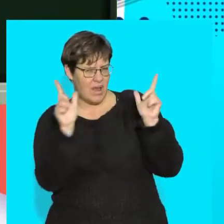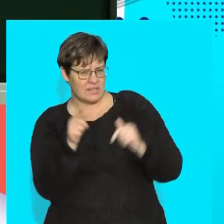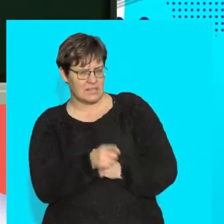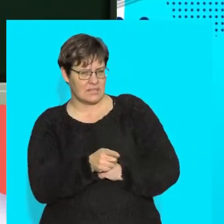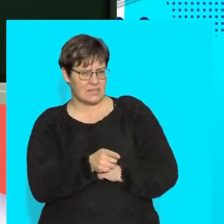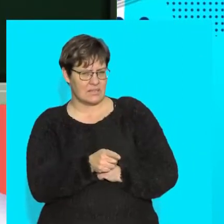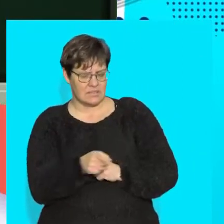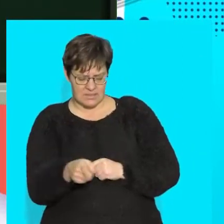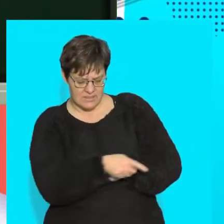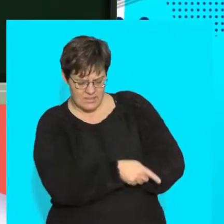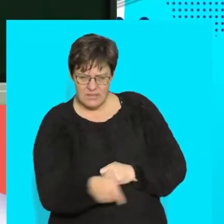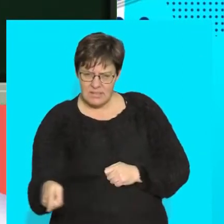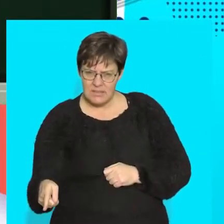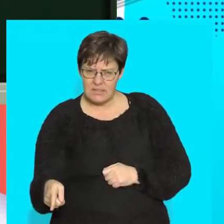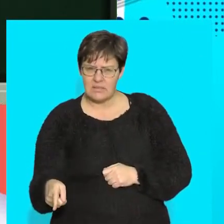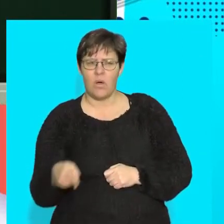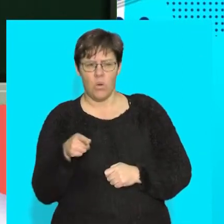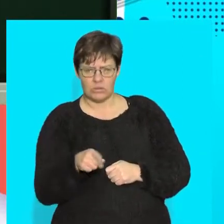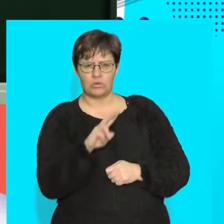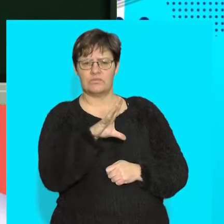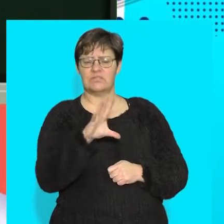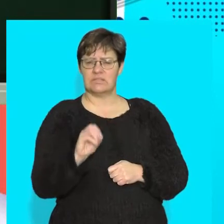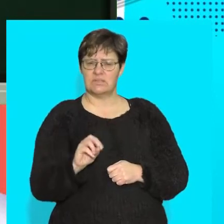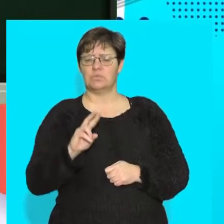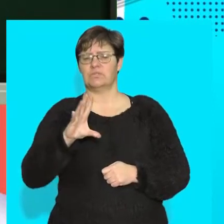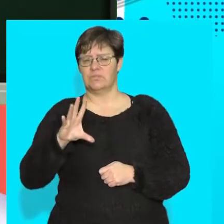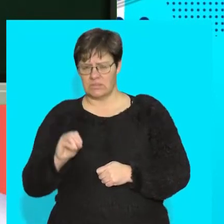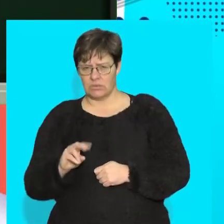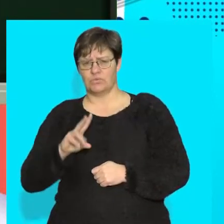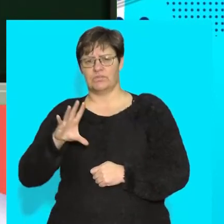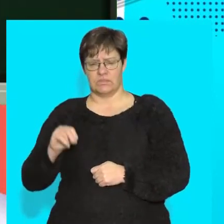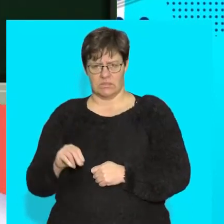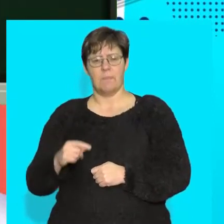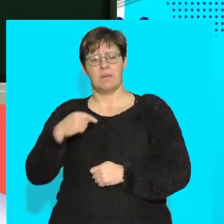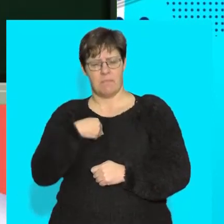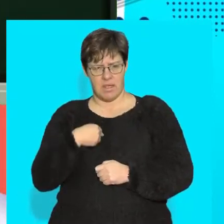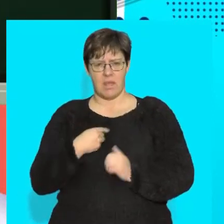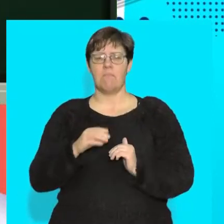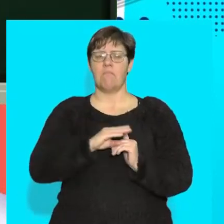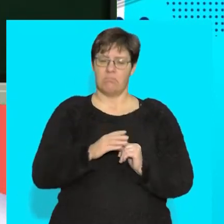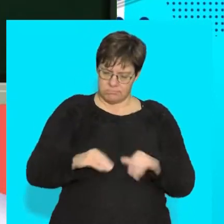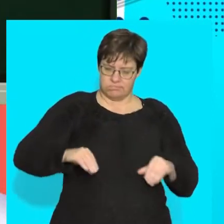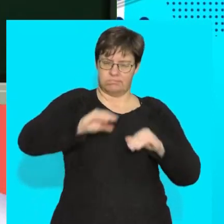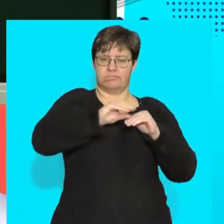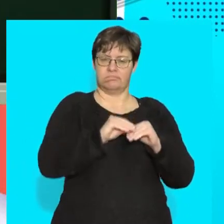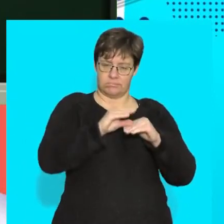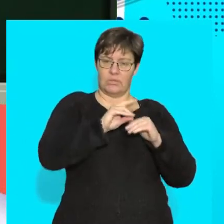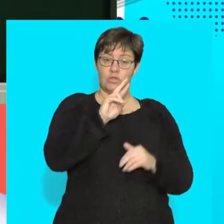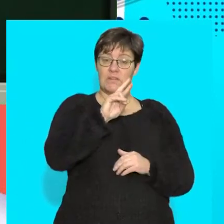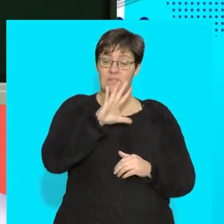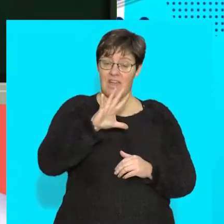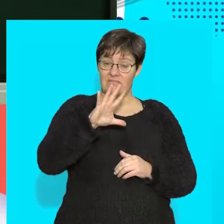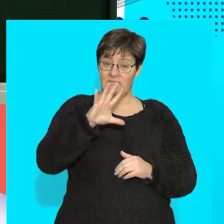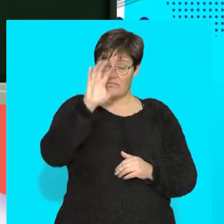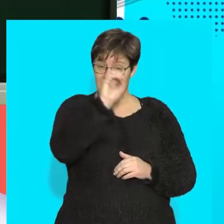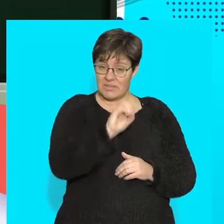that are recruiting are always getting 250. But you are getting a bit more than 250, because 25% of an amount